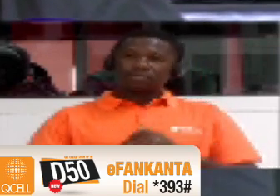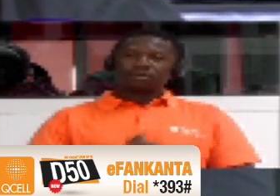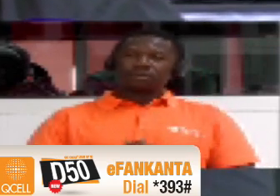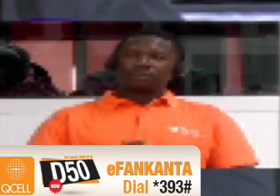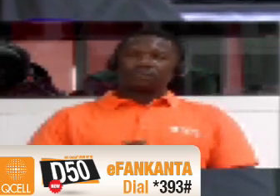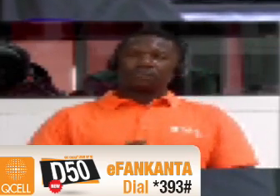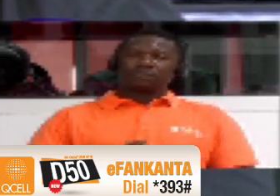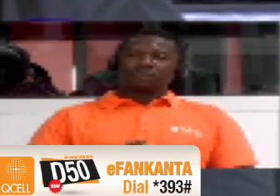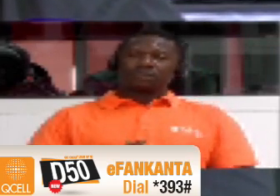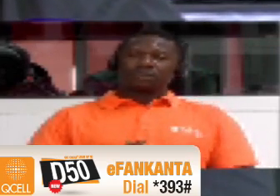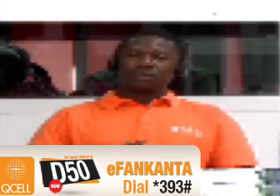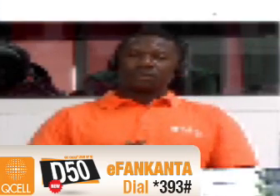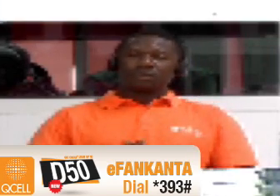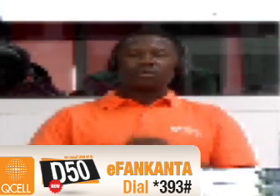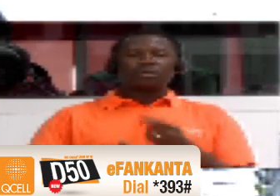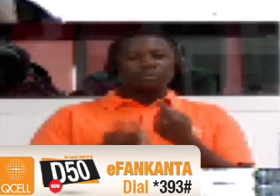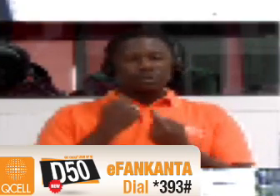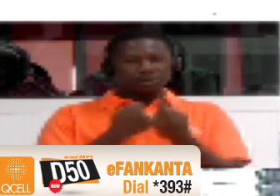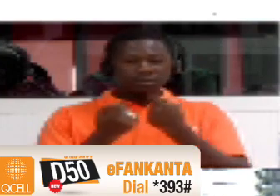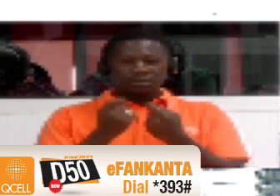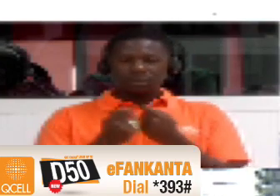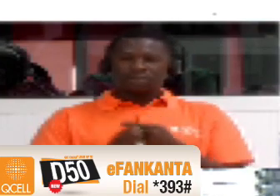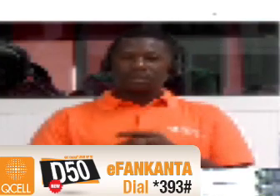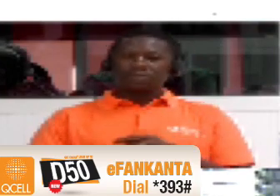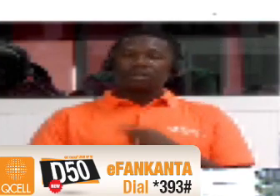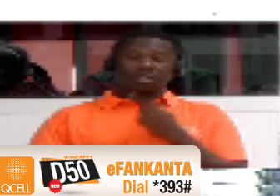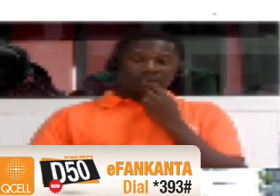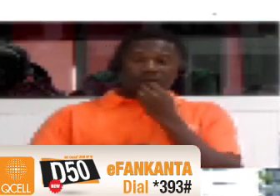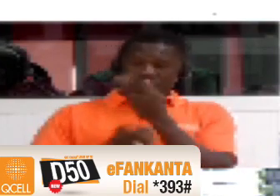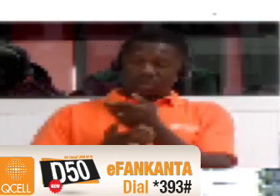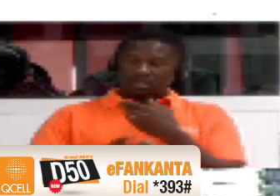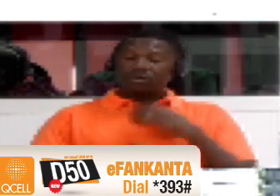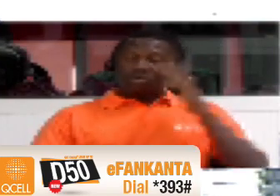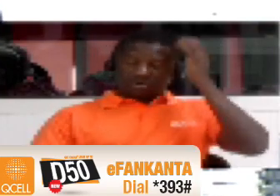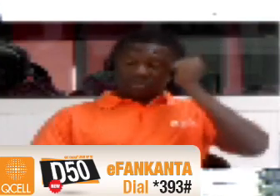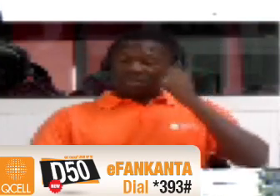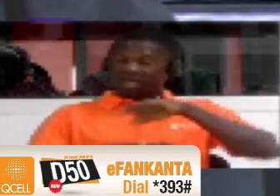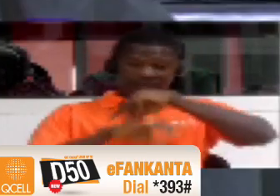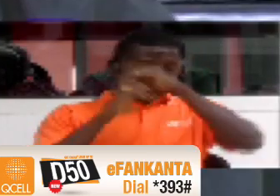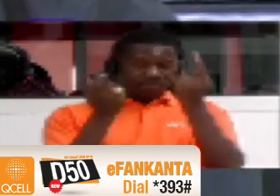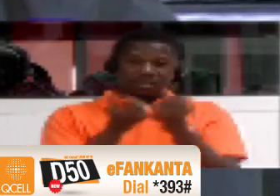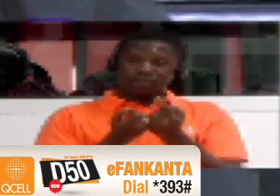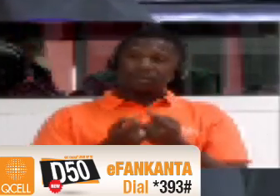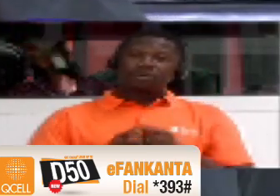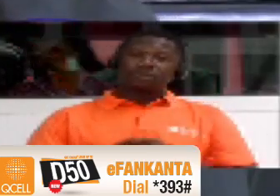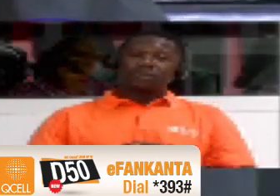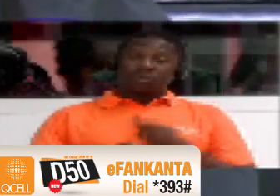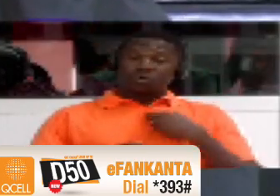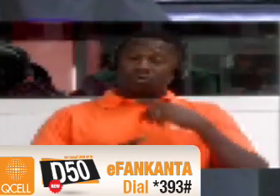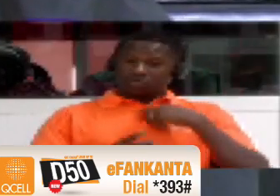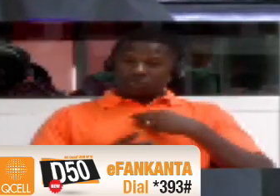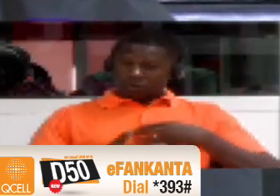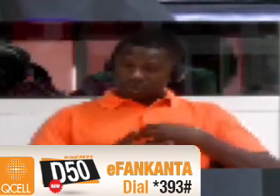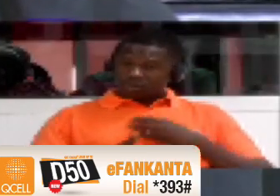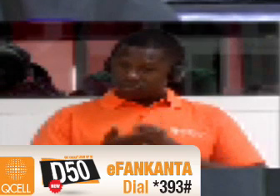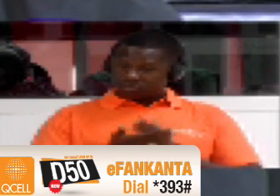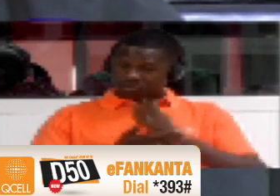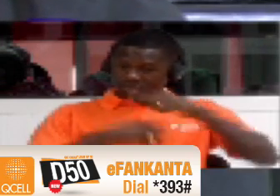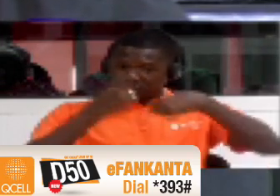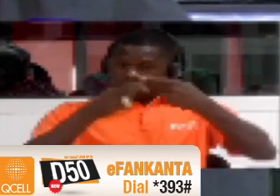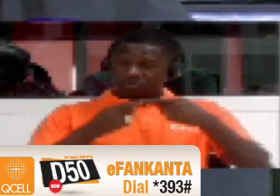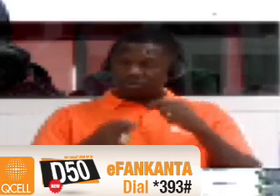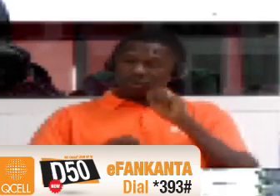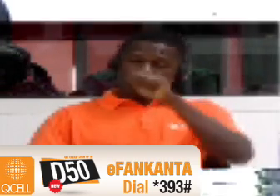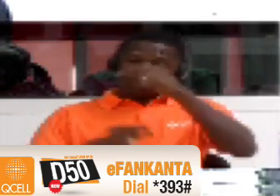Sorry, can you please repeat that? He said he understood everything. So would you like to proceed now with your